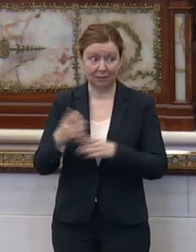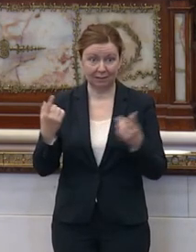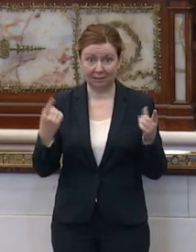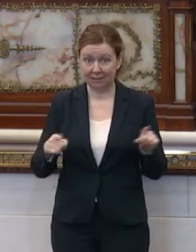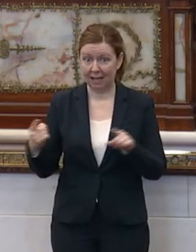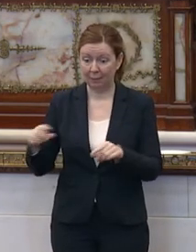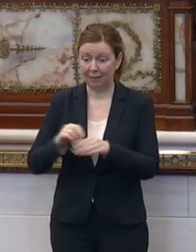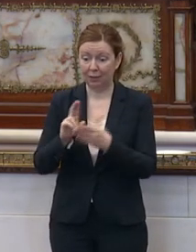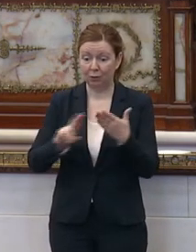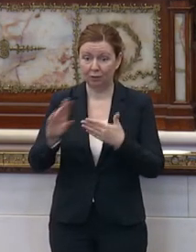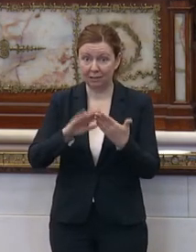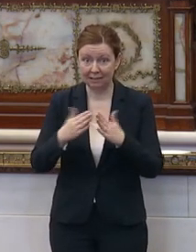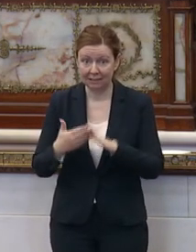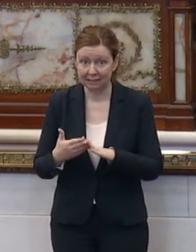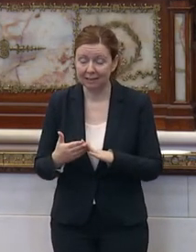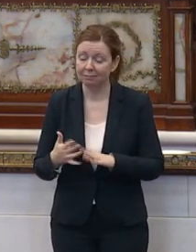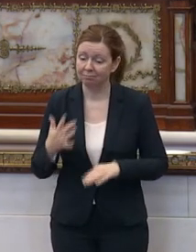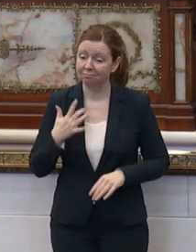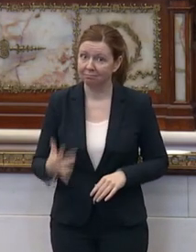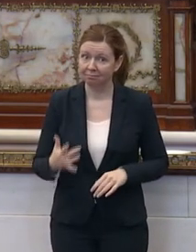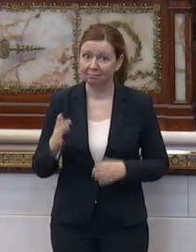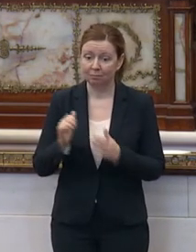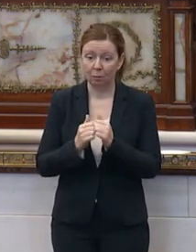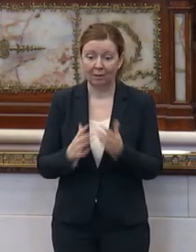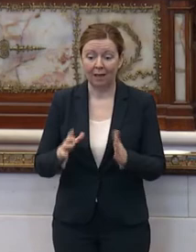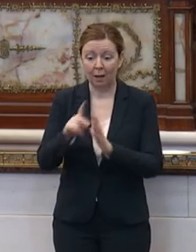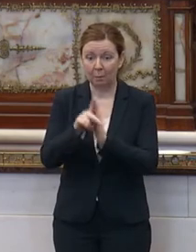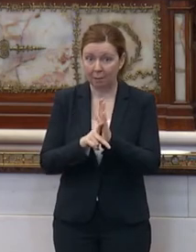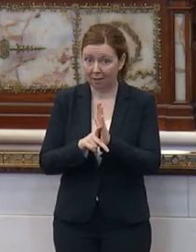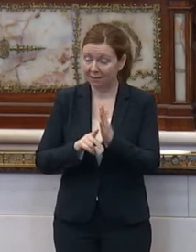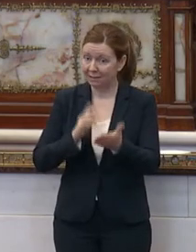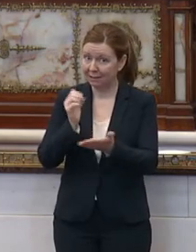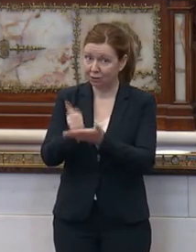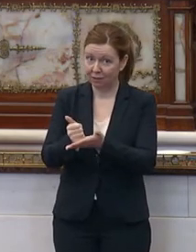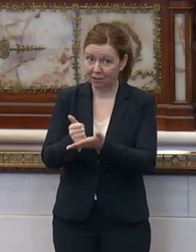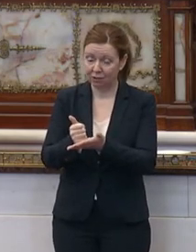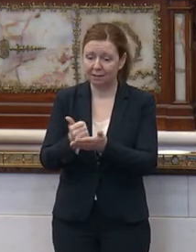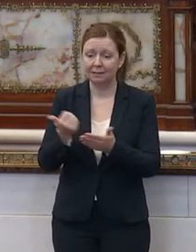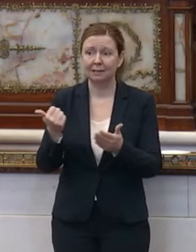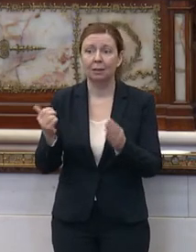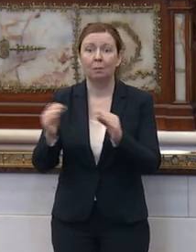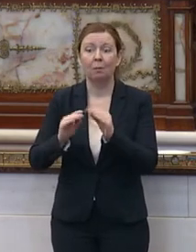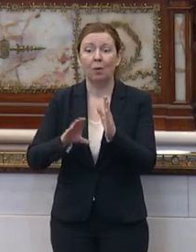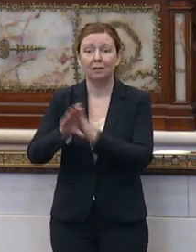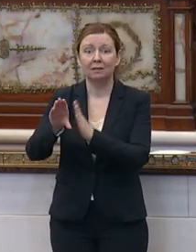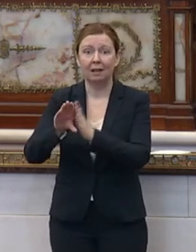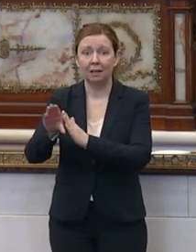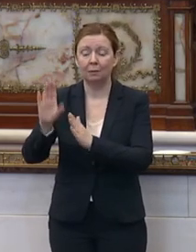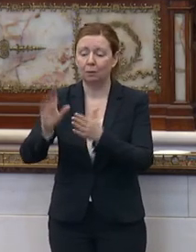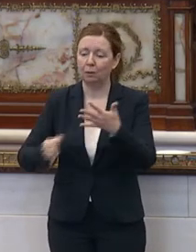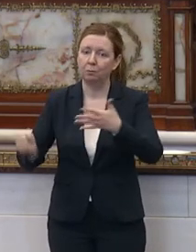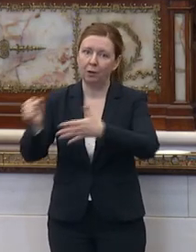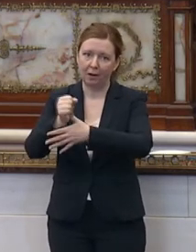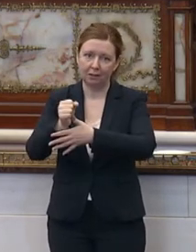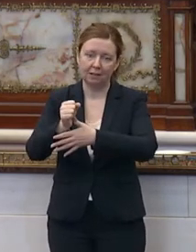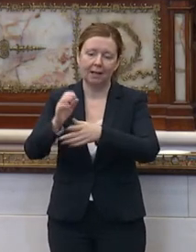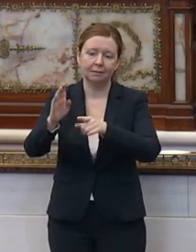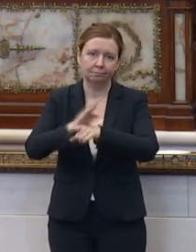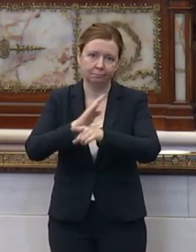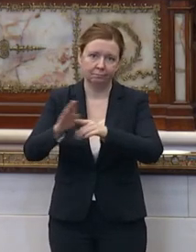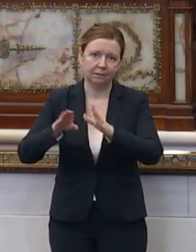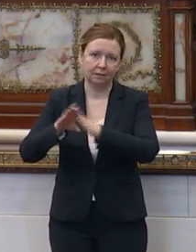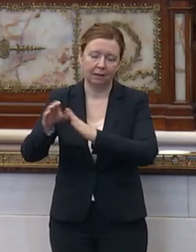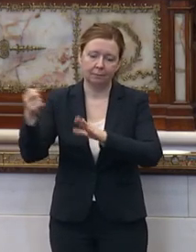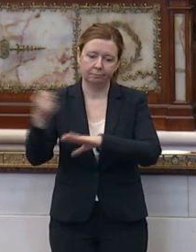play in University City, it's likely that without policy interventions, any further development would prioritize commercial